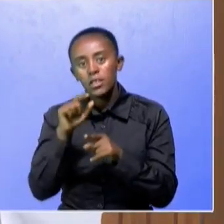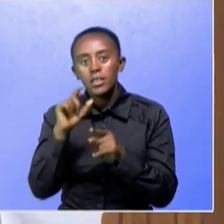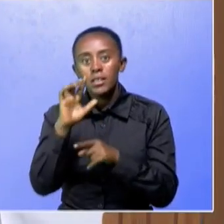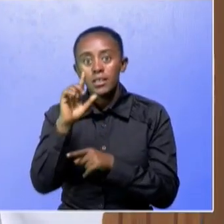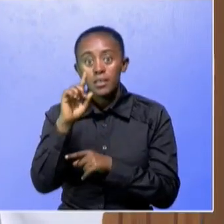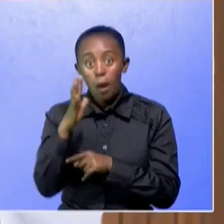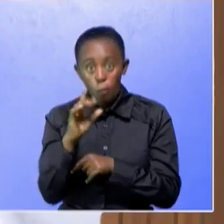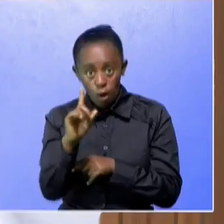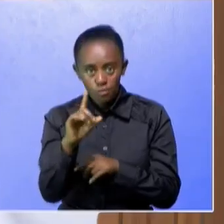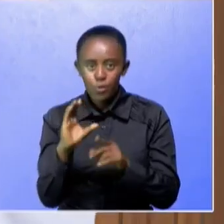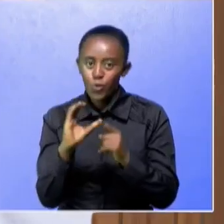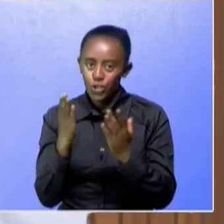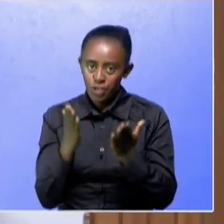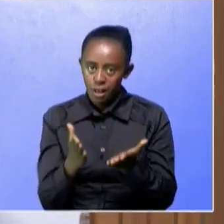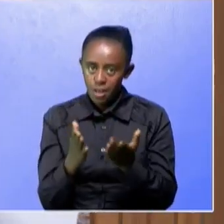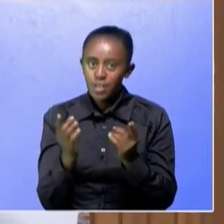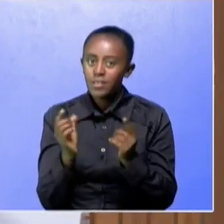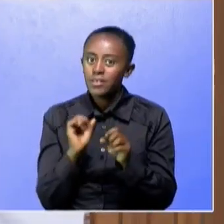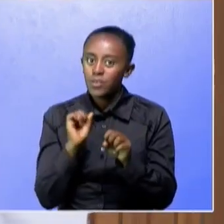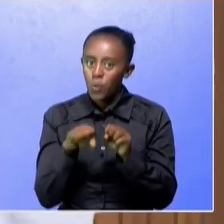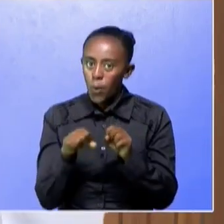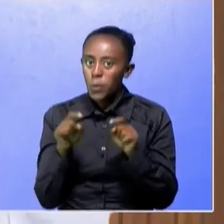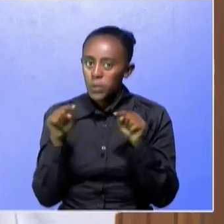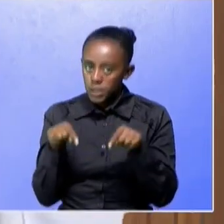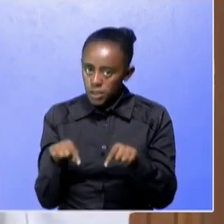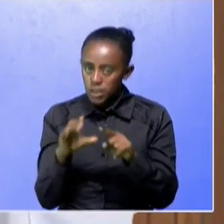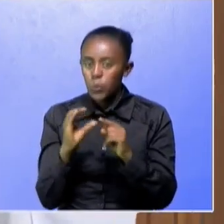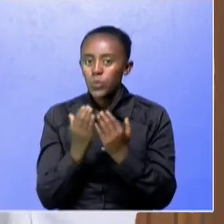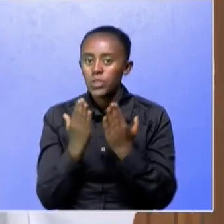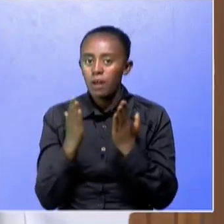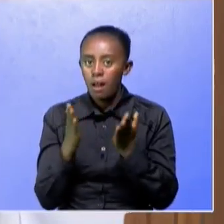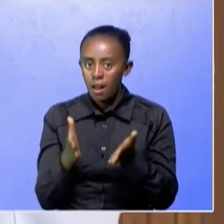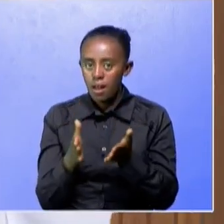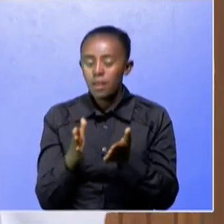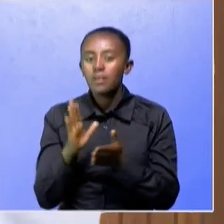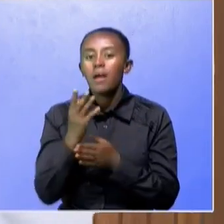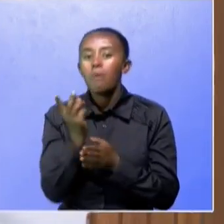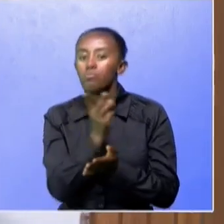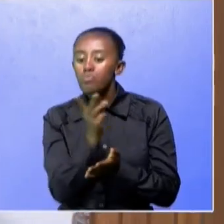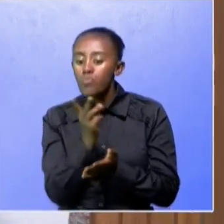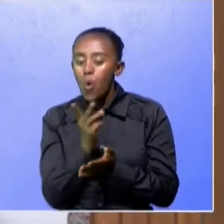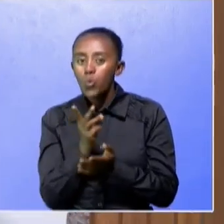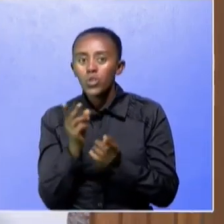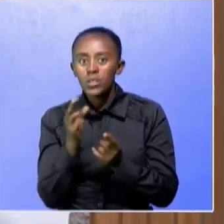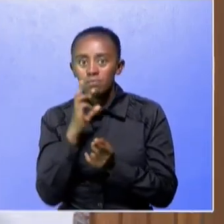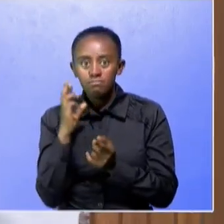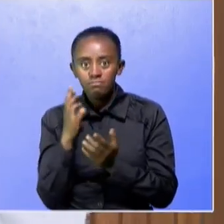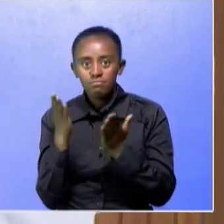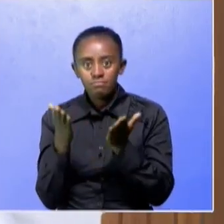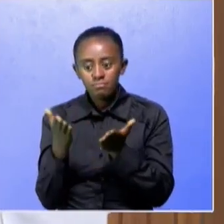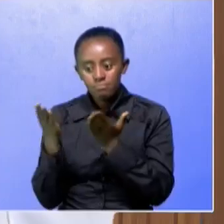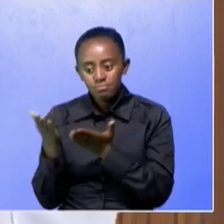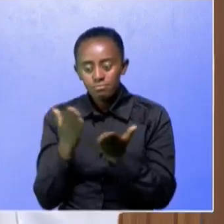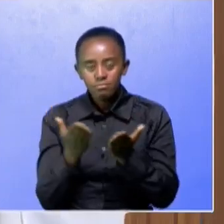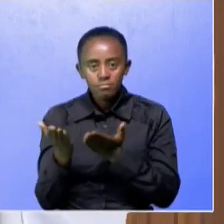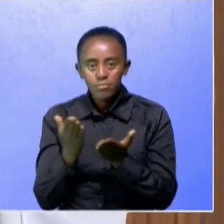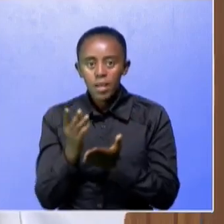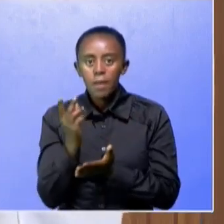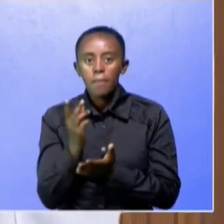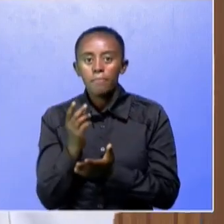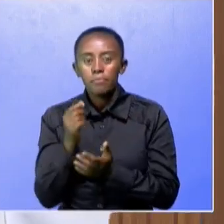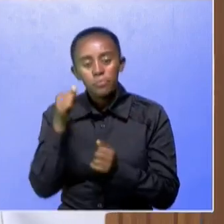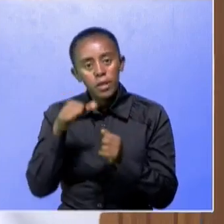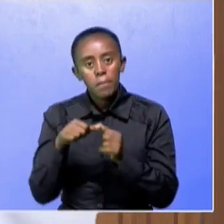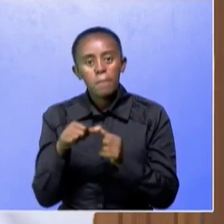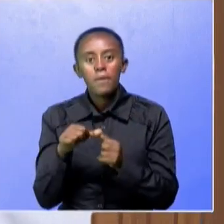conditionals. So, when it comes to the case of conditional types in both cases, right, you have to be or remember